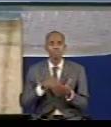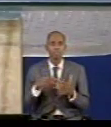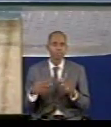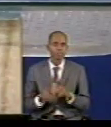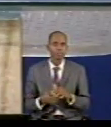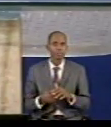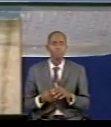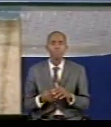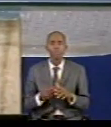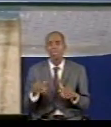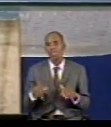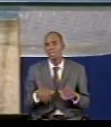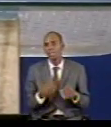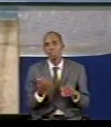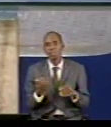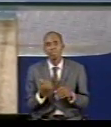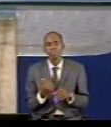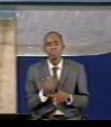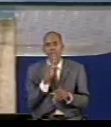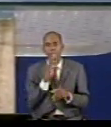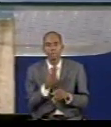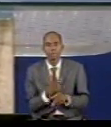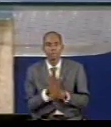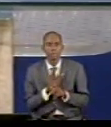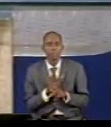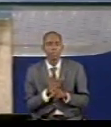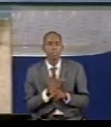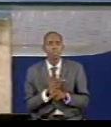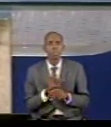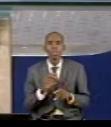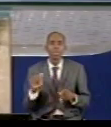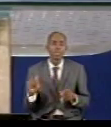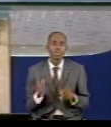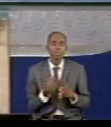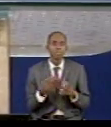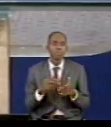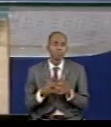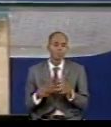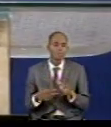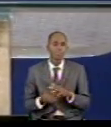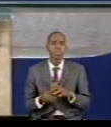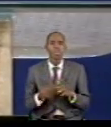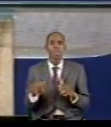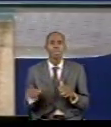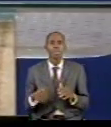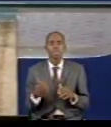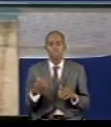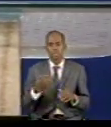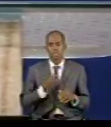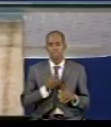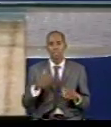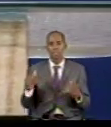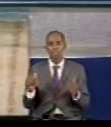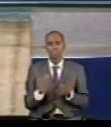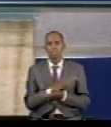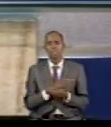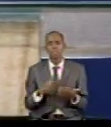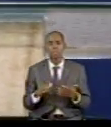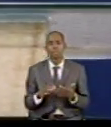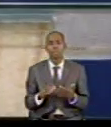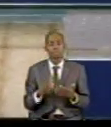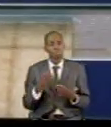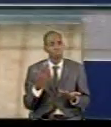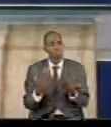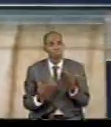any carelessness, lest by any means, any self-deception, lest